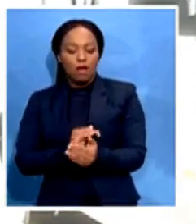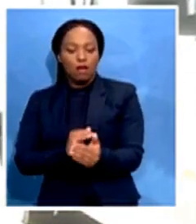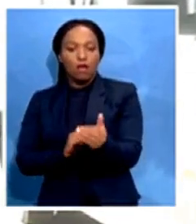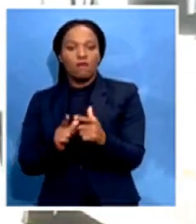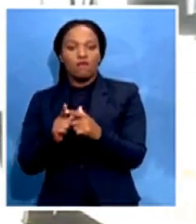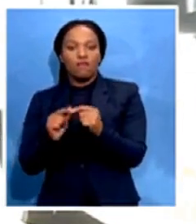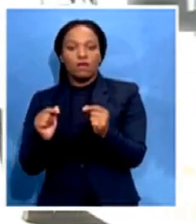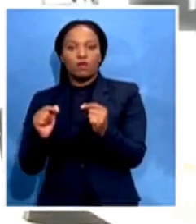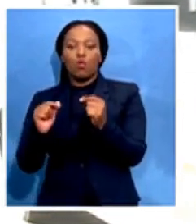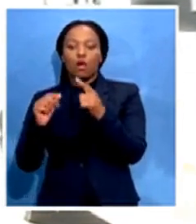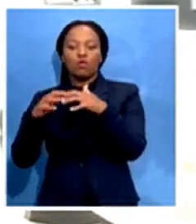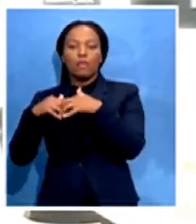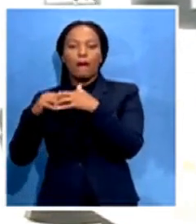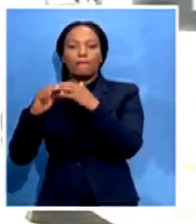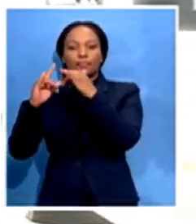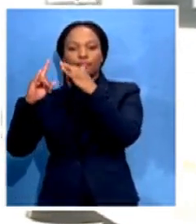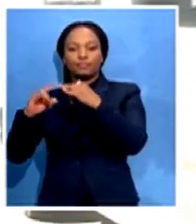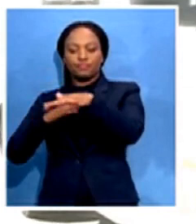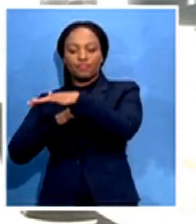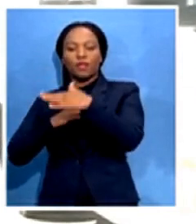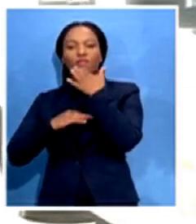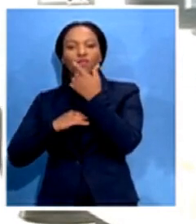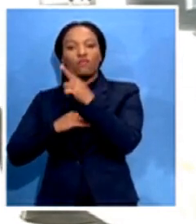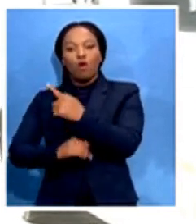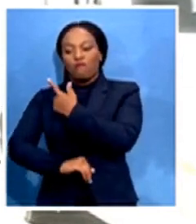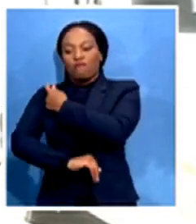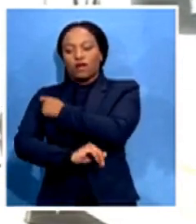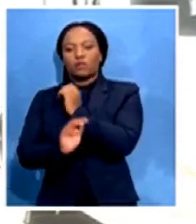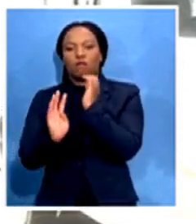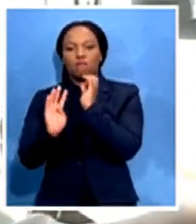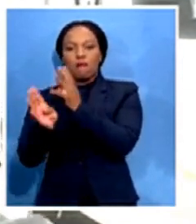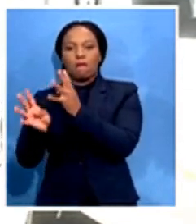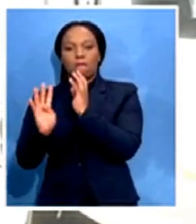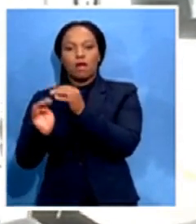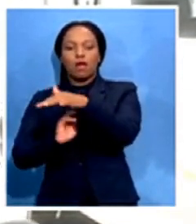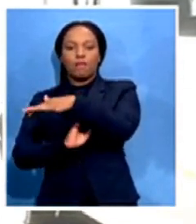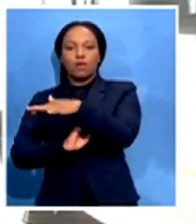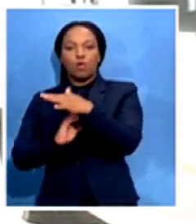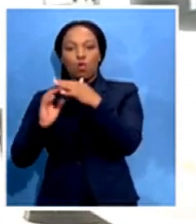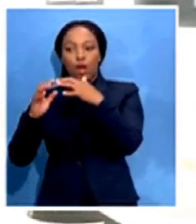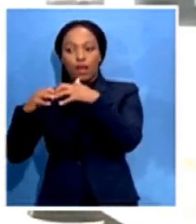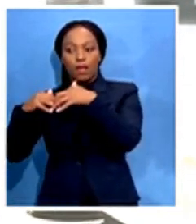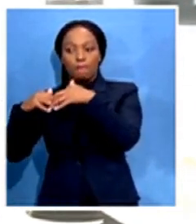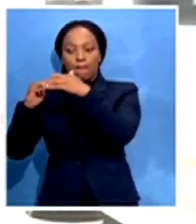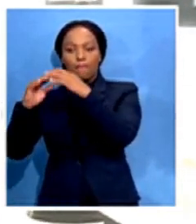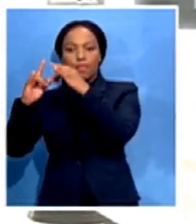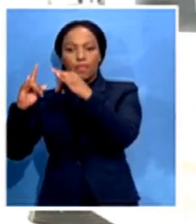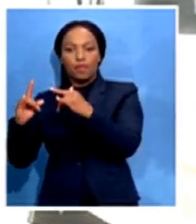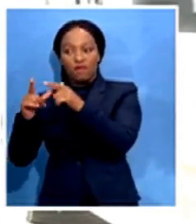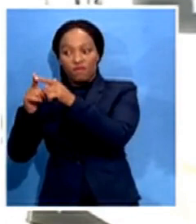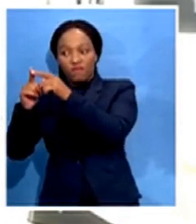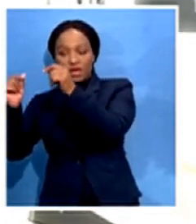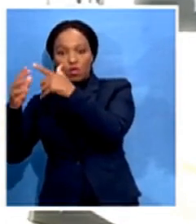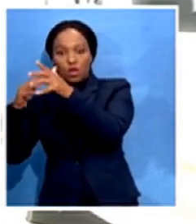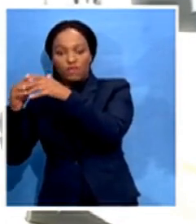for vaccination while this has been erected. Once it is complete, then what we've put together outside. The nursing